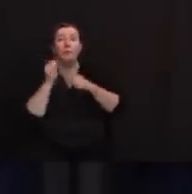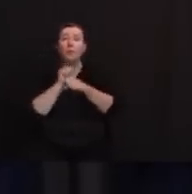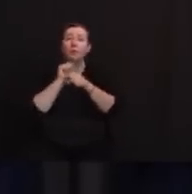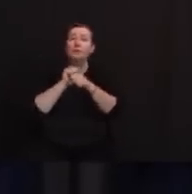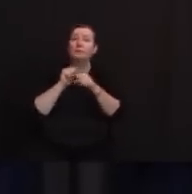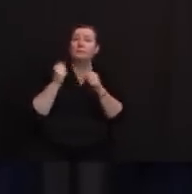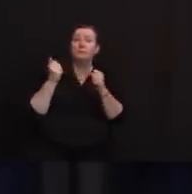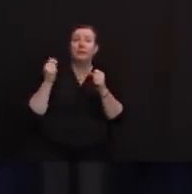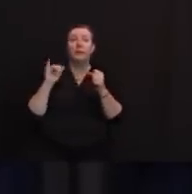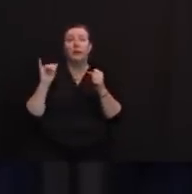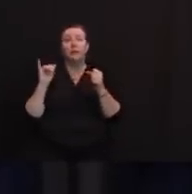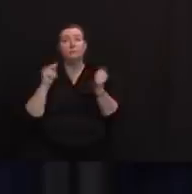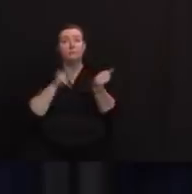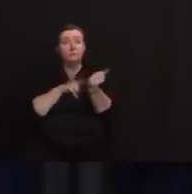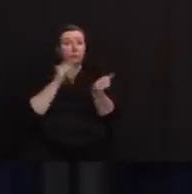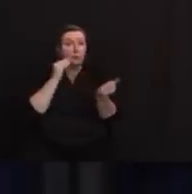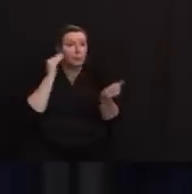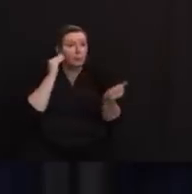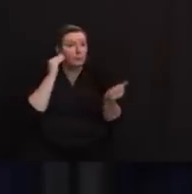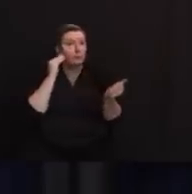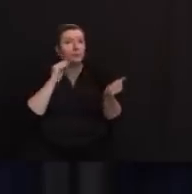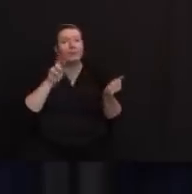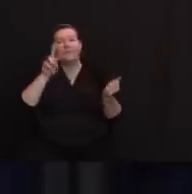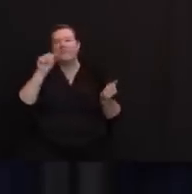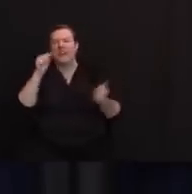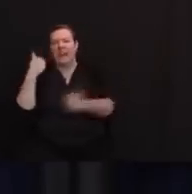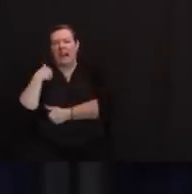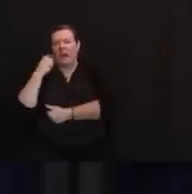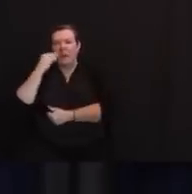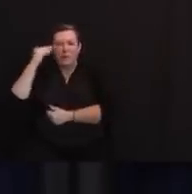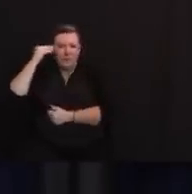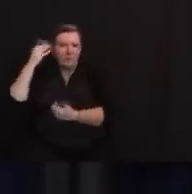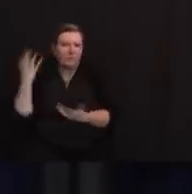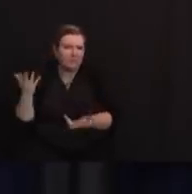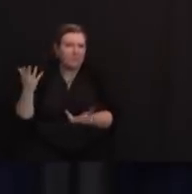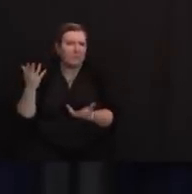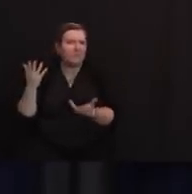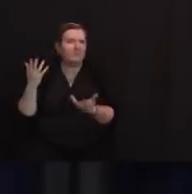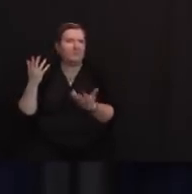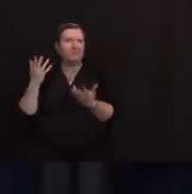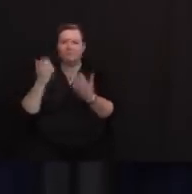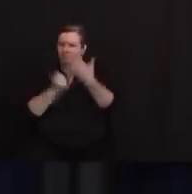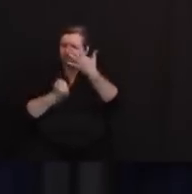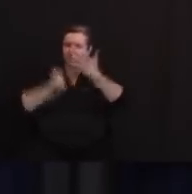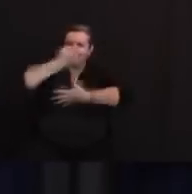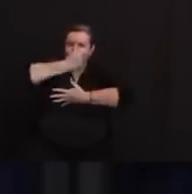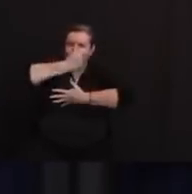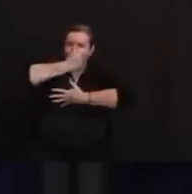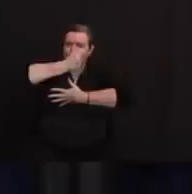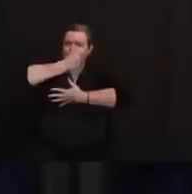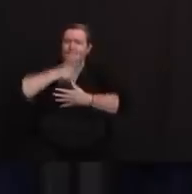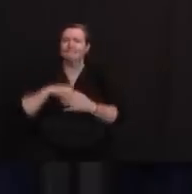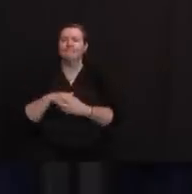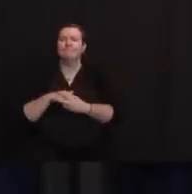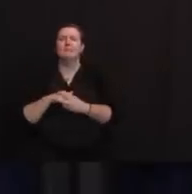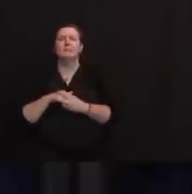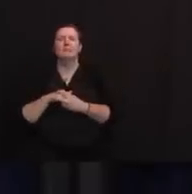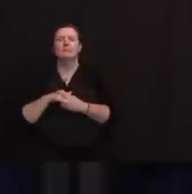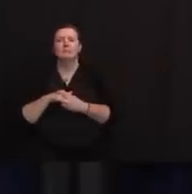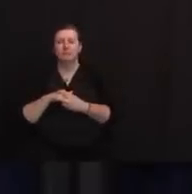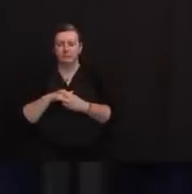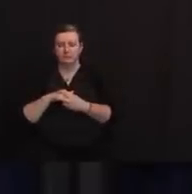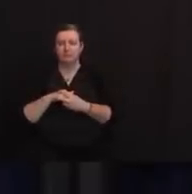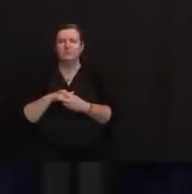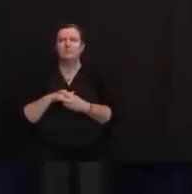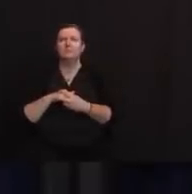priority. Once COVID-19 vaccination has been expanded to additional phases, jurisdictions should continue